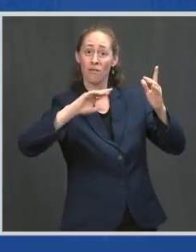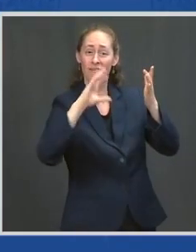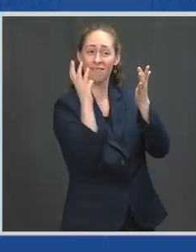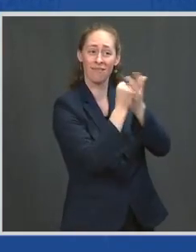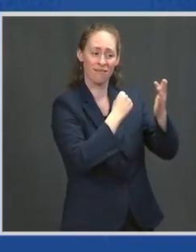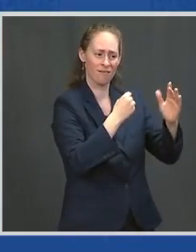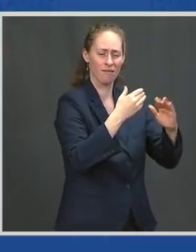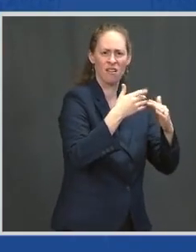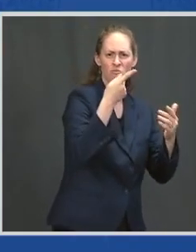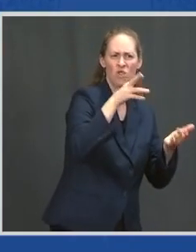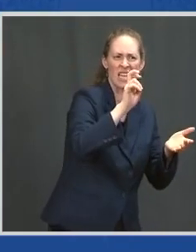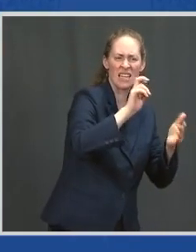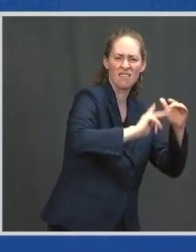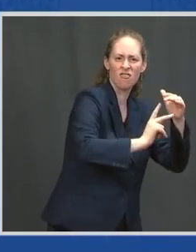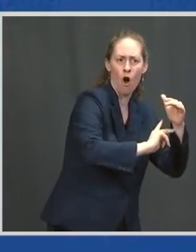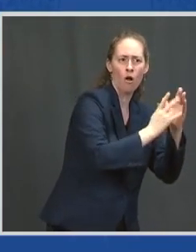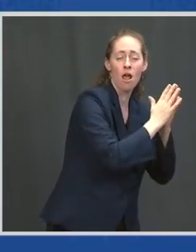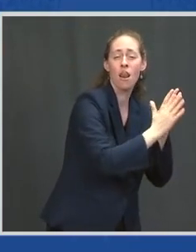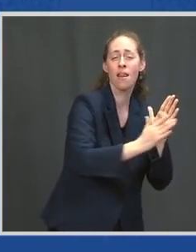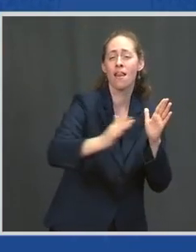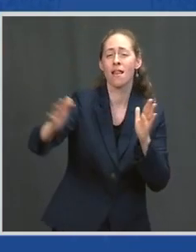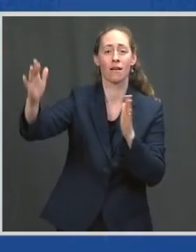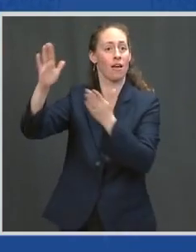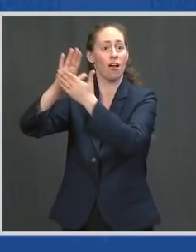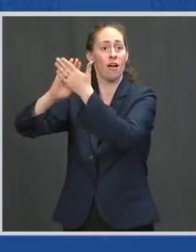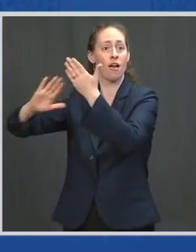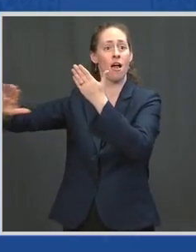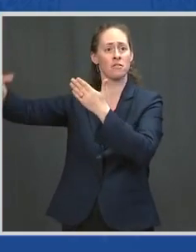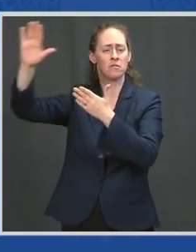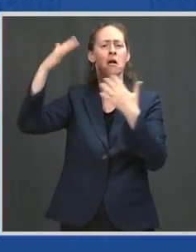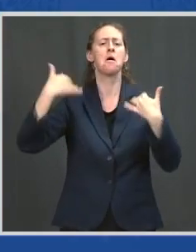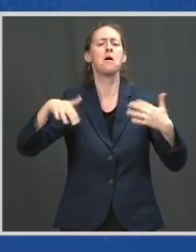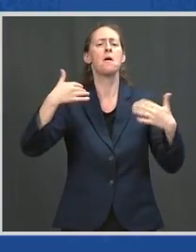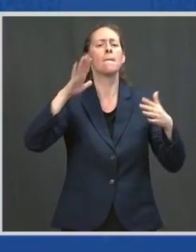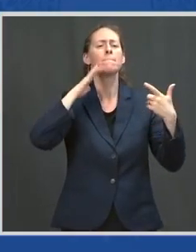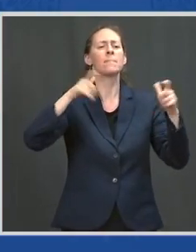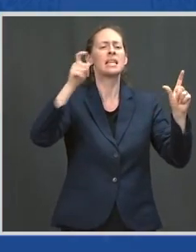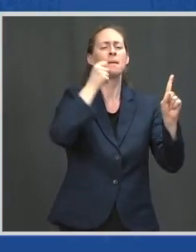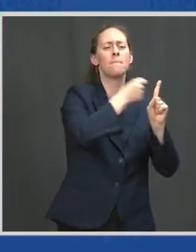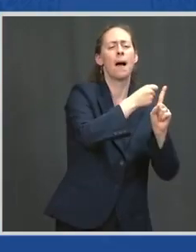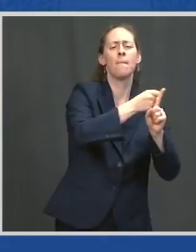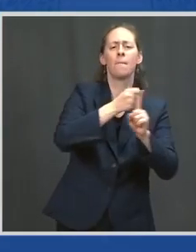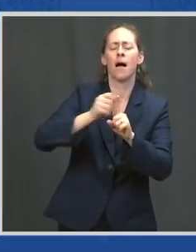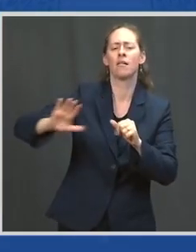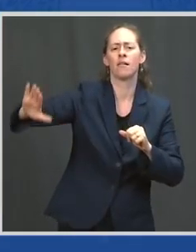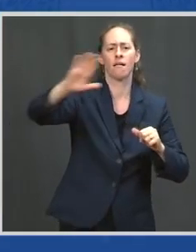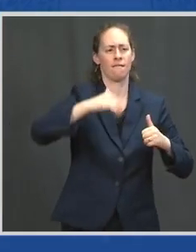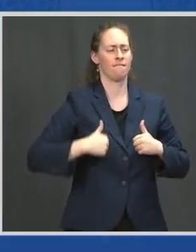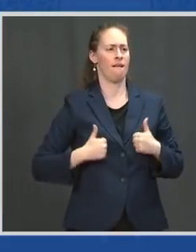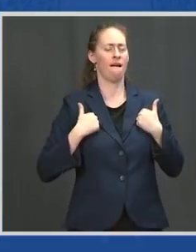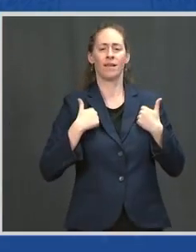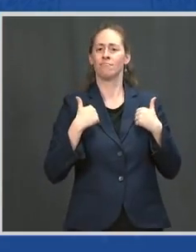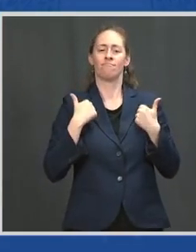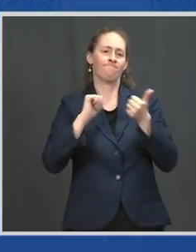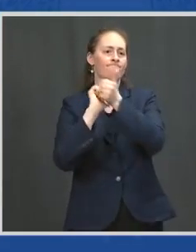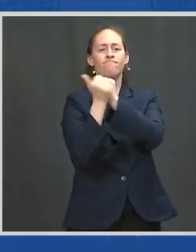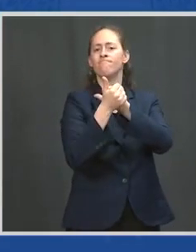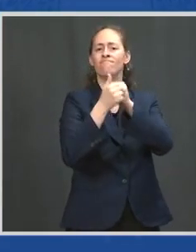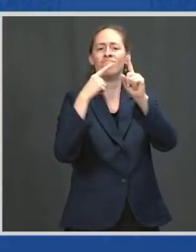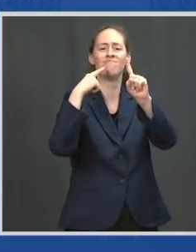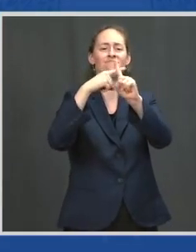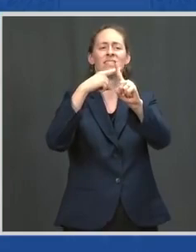college, it will create a ripple effect that is felt by every single one of us. There is no